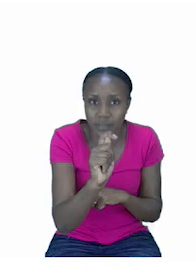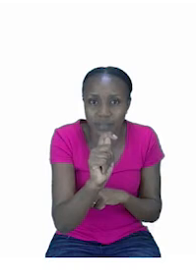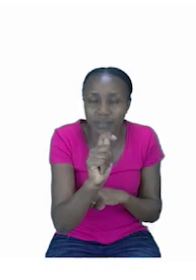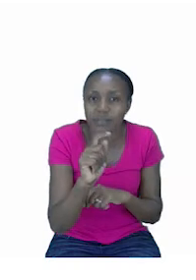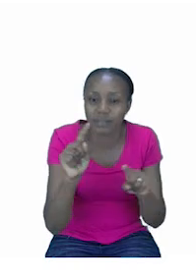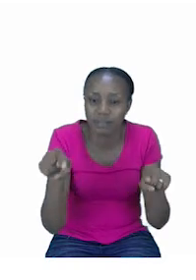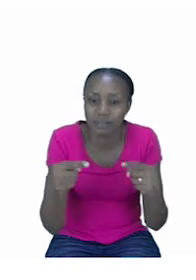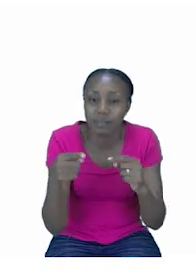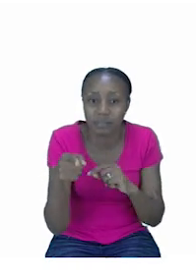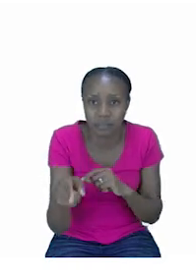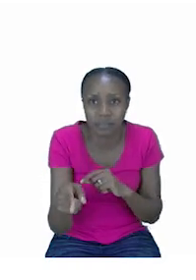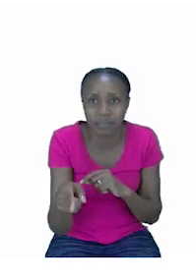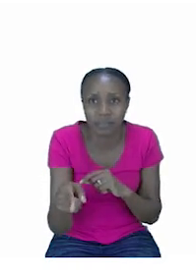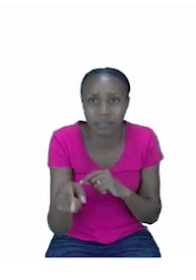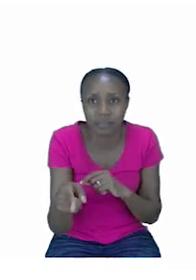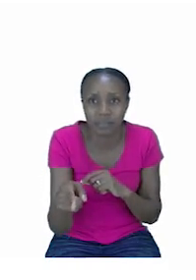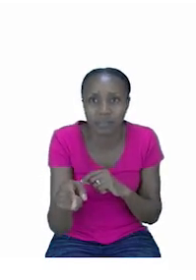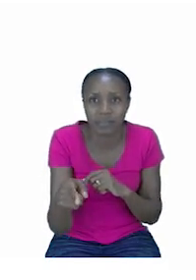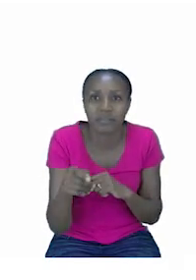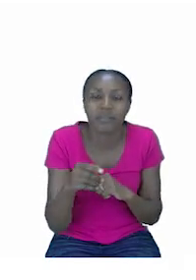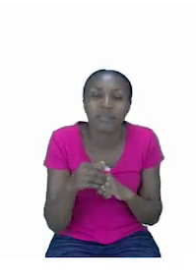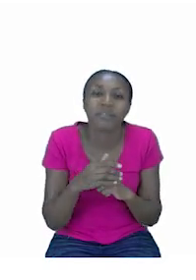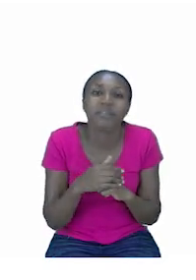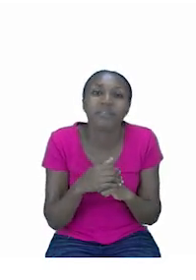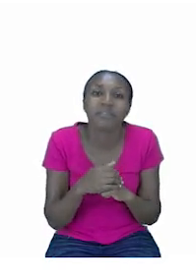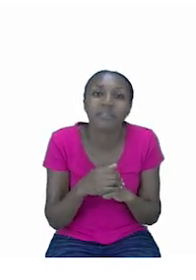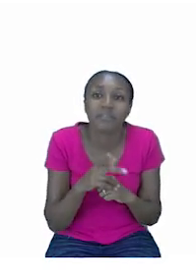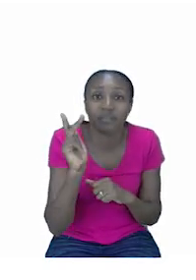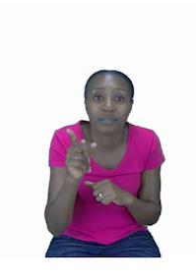Eat. Very good. Let's do it again.